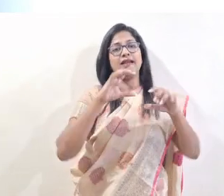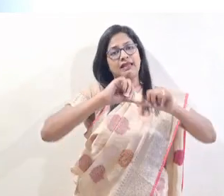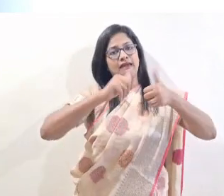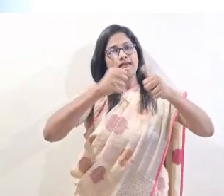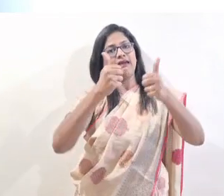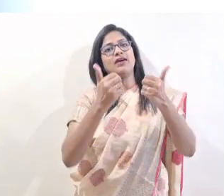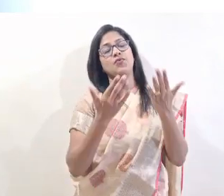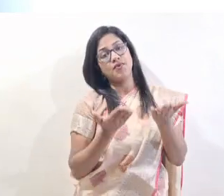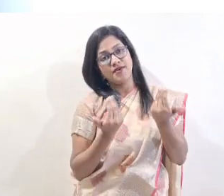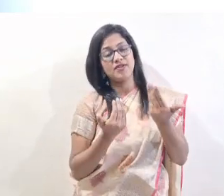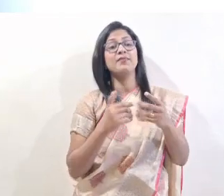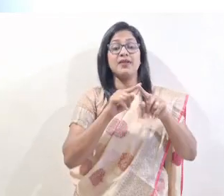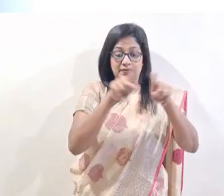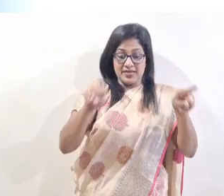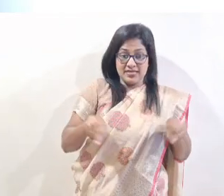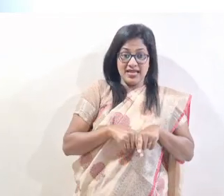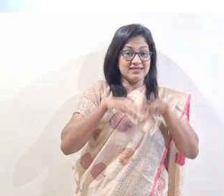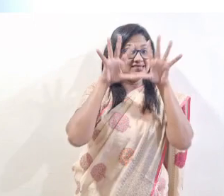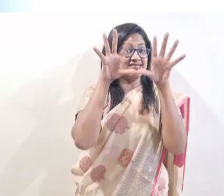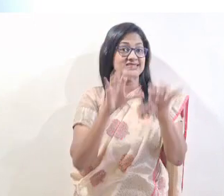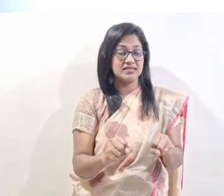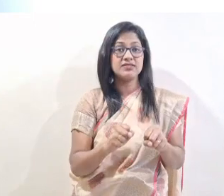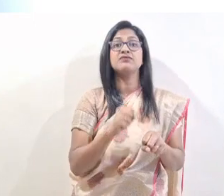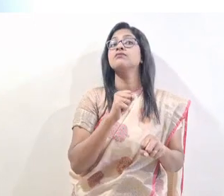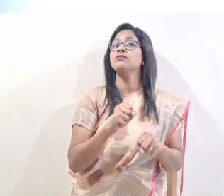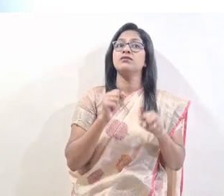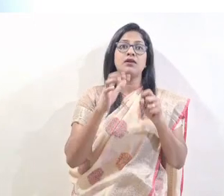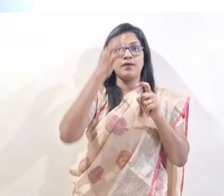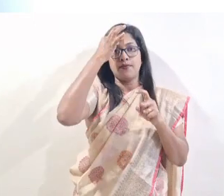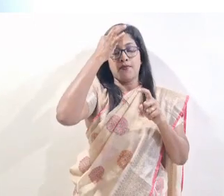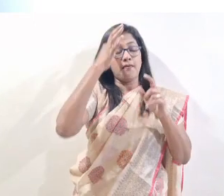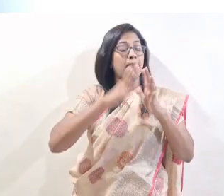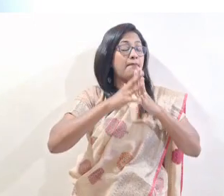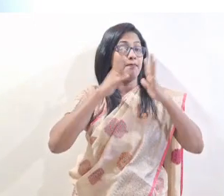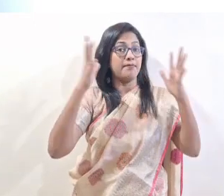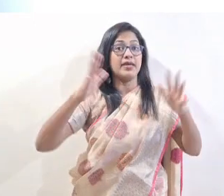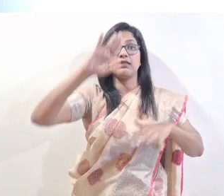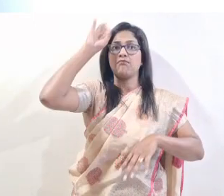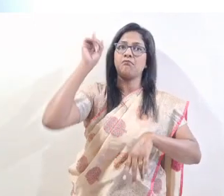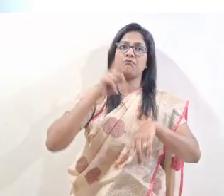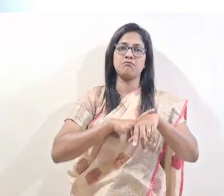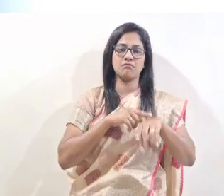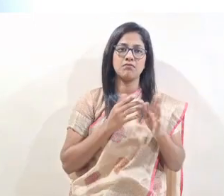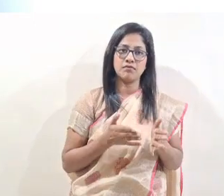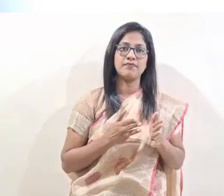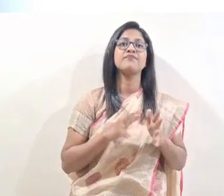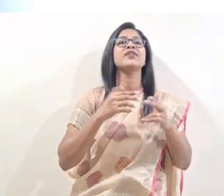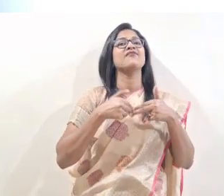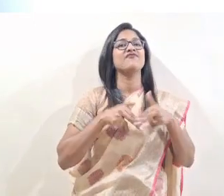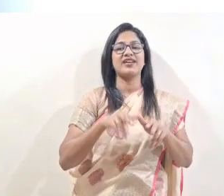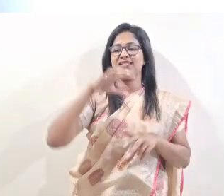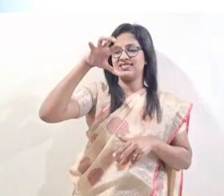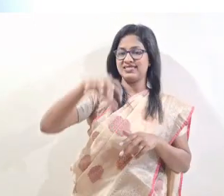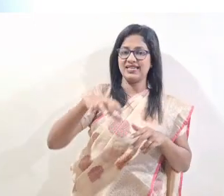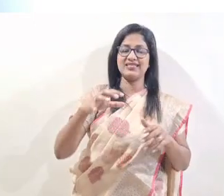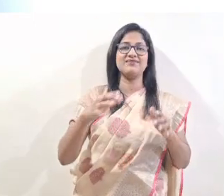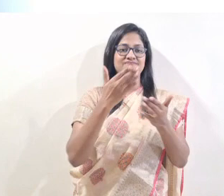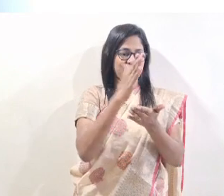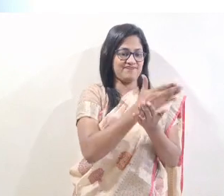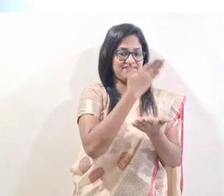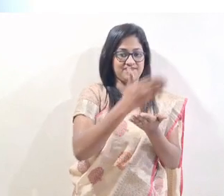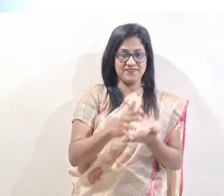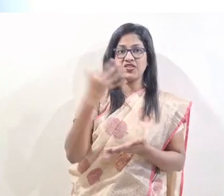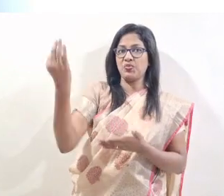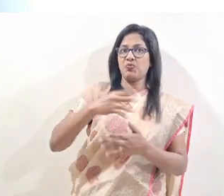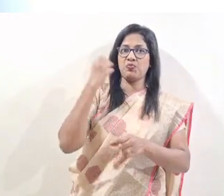this. And the land acquisition was a very, very serious issue during that stage. Then finally the state division happened and the new